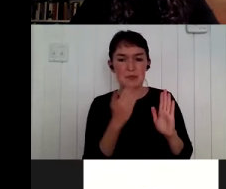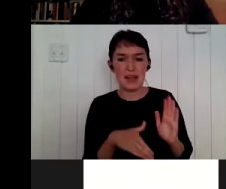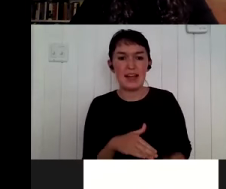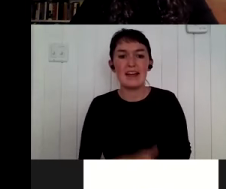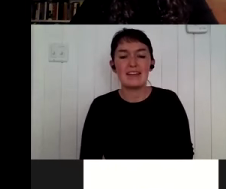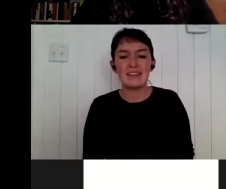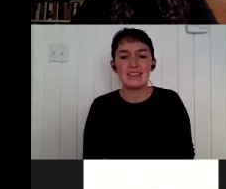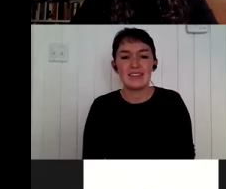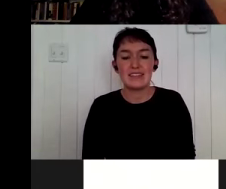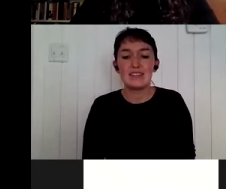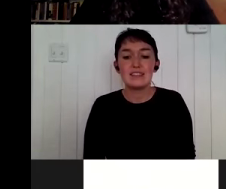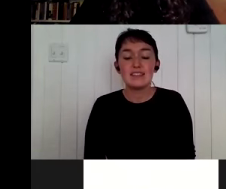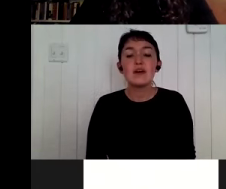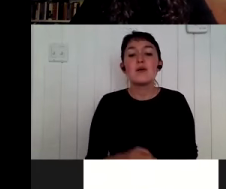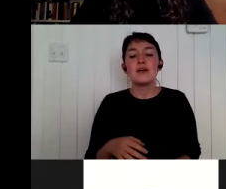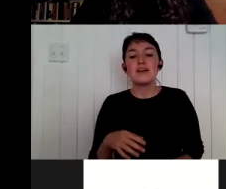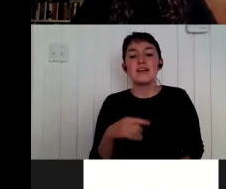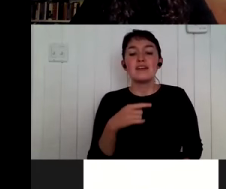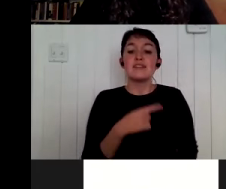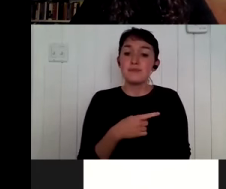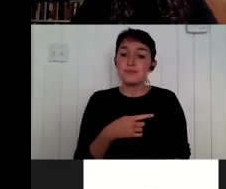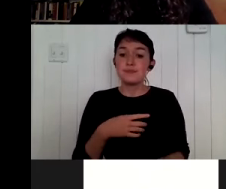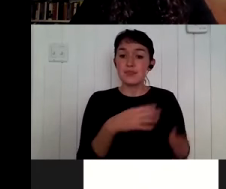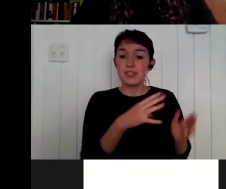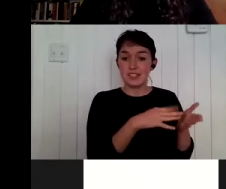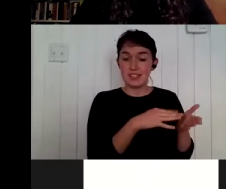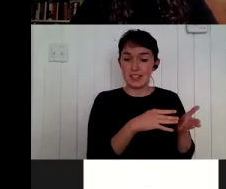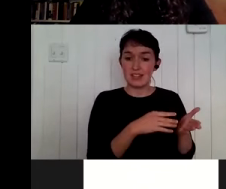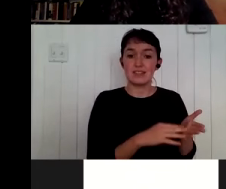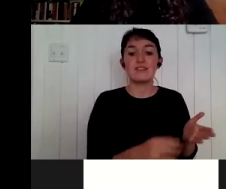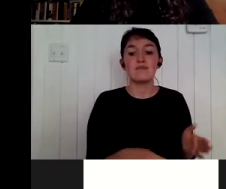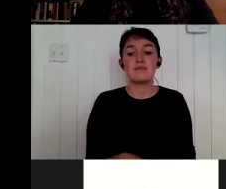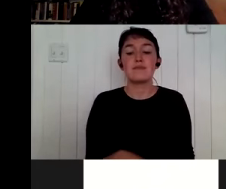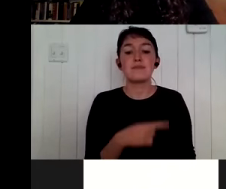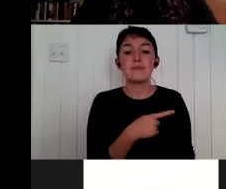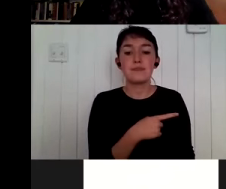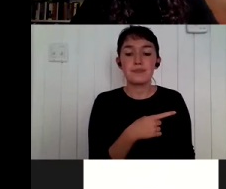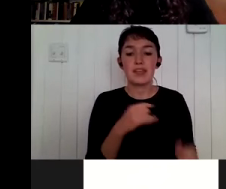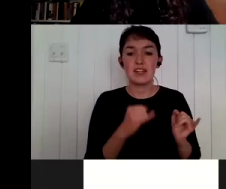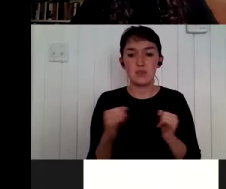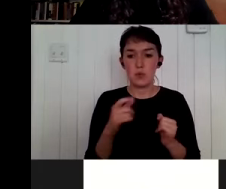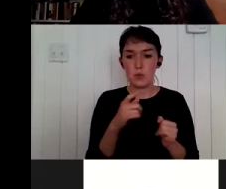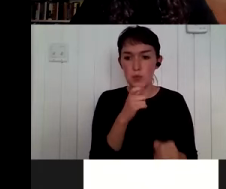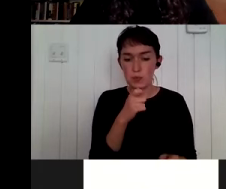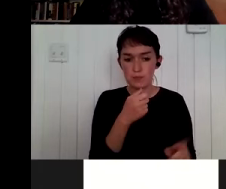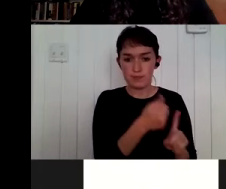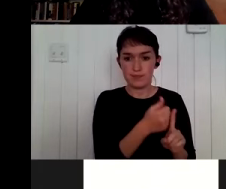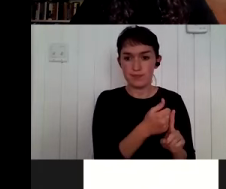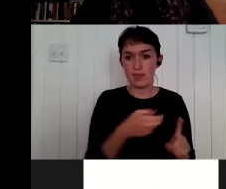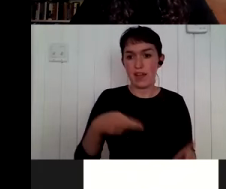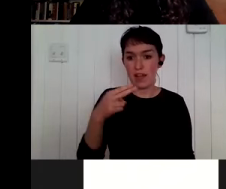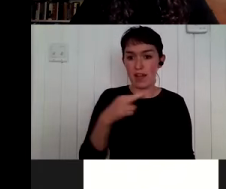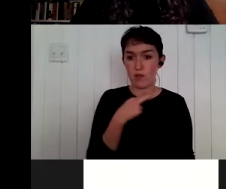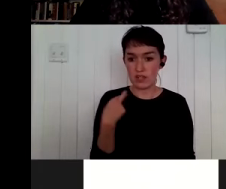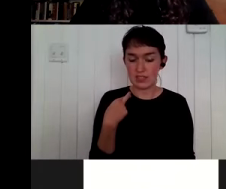big, where they took individuals in this clinical high risk, the individuals that are sort of, you know, feeling these sub-threshold symptoms of